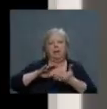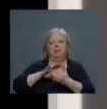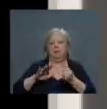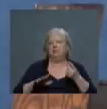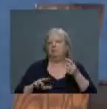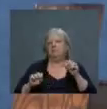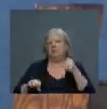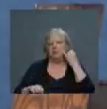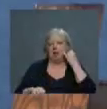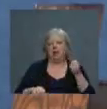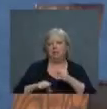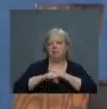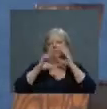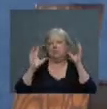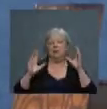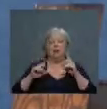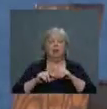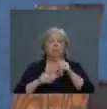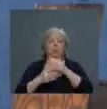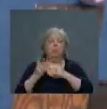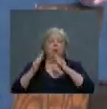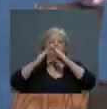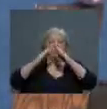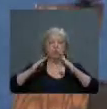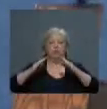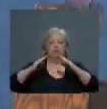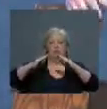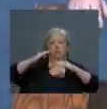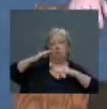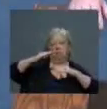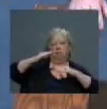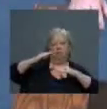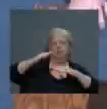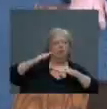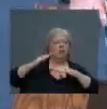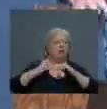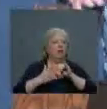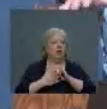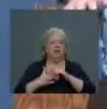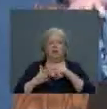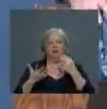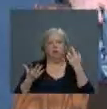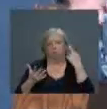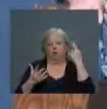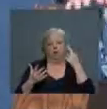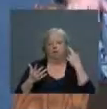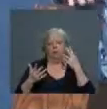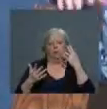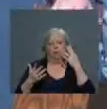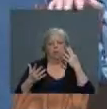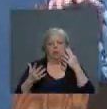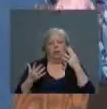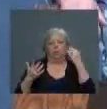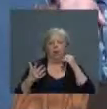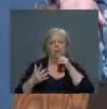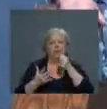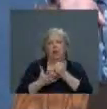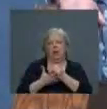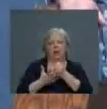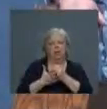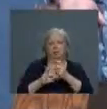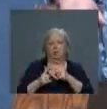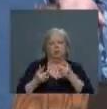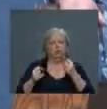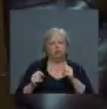But the actual structural part of the roof was actually coming down, and that's why it was just going to be. It wasn't going to be economical to